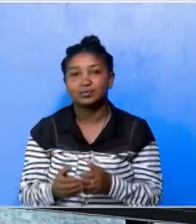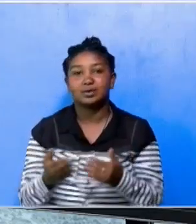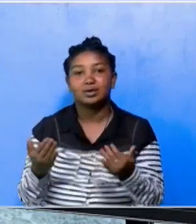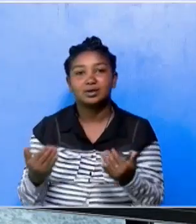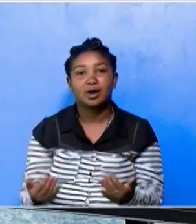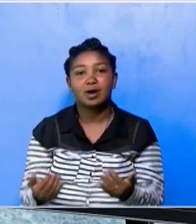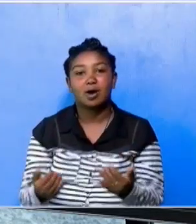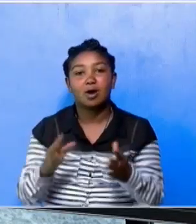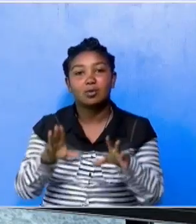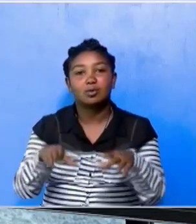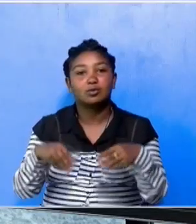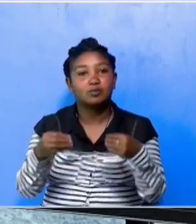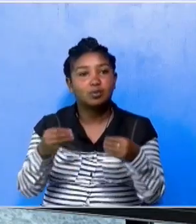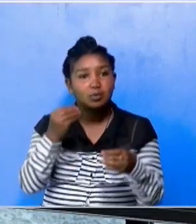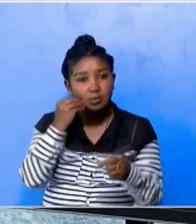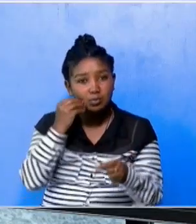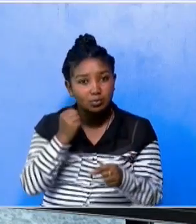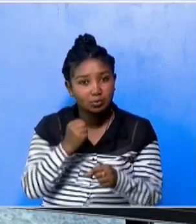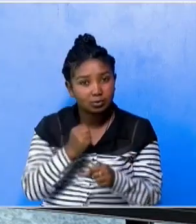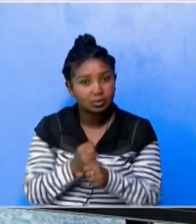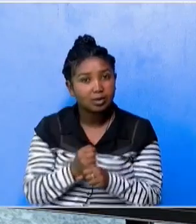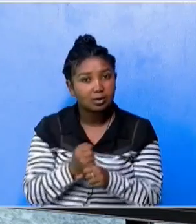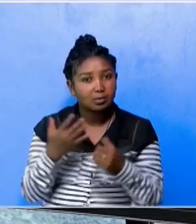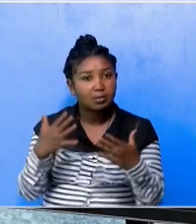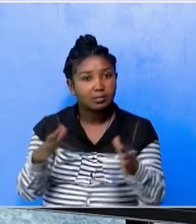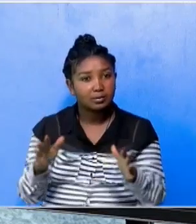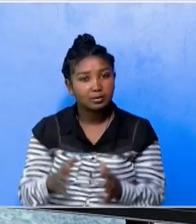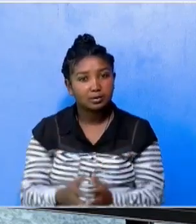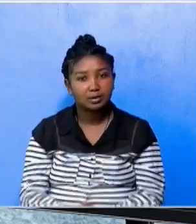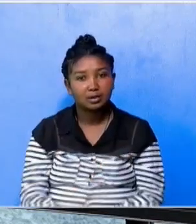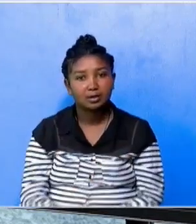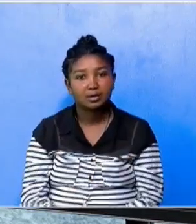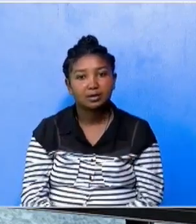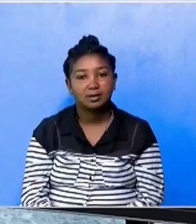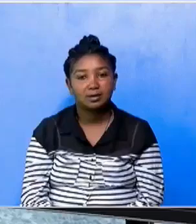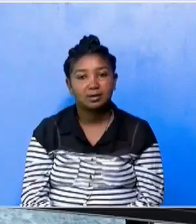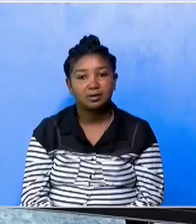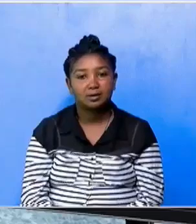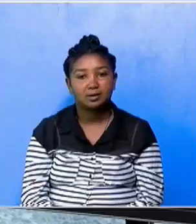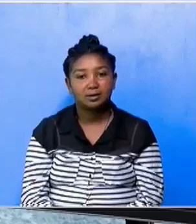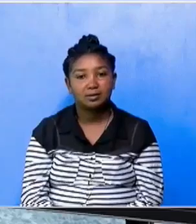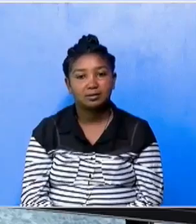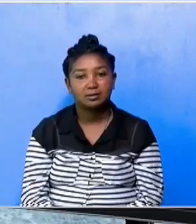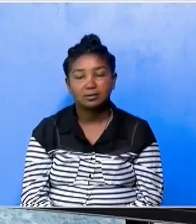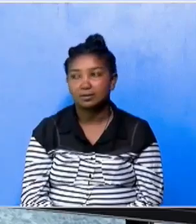I'm going to give you homework, then we will complete it. Homework.